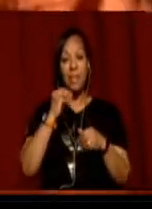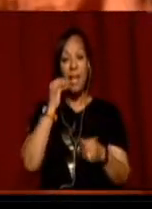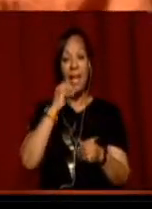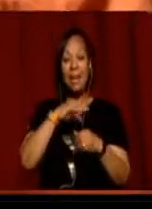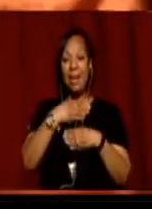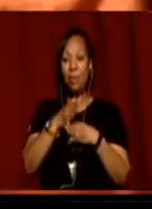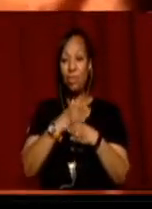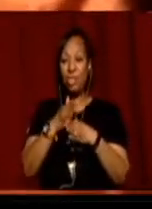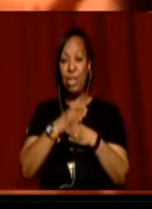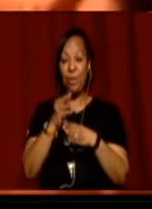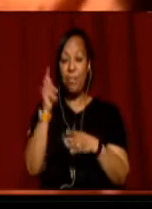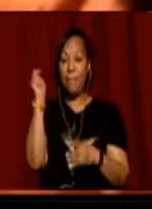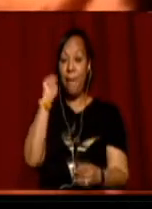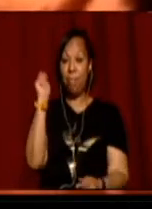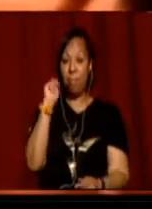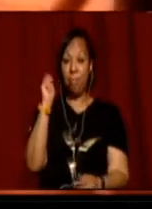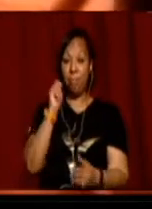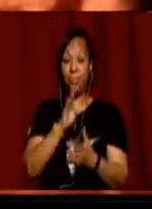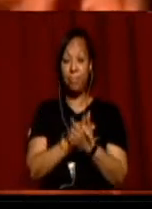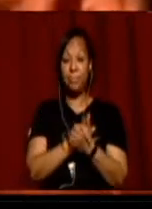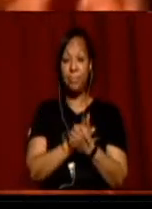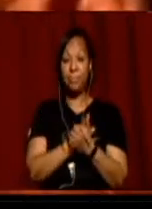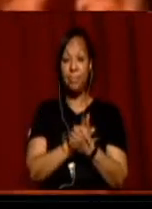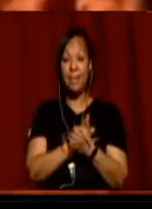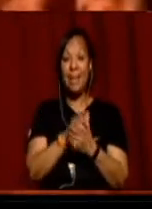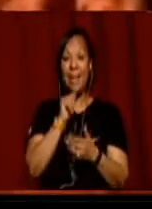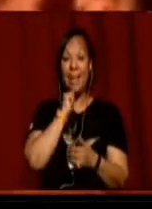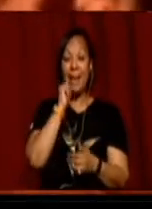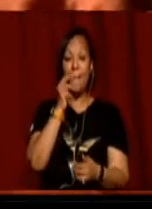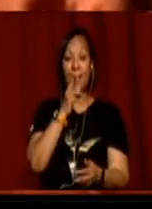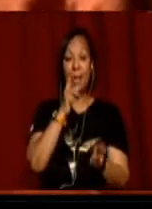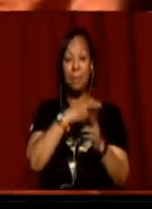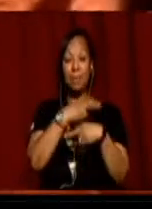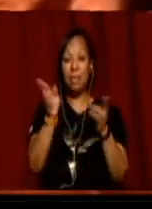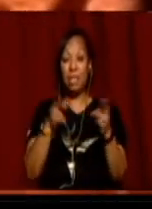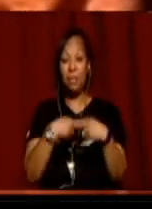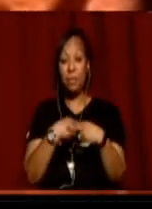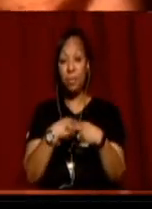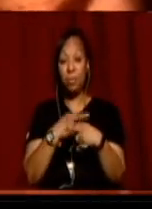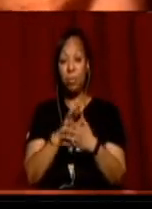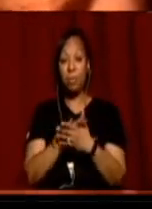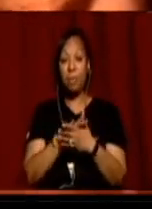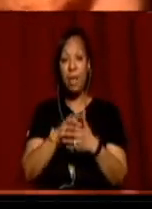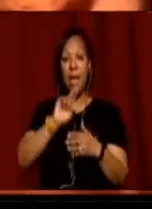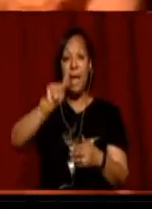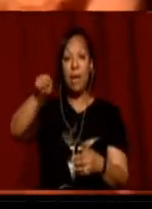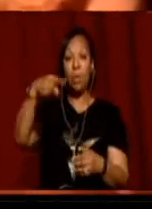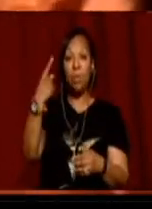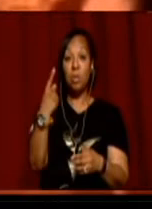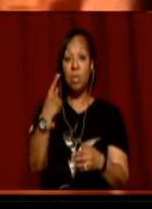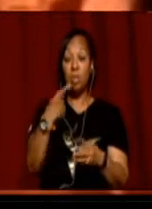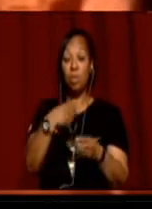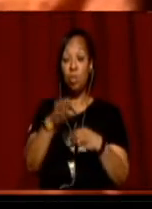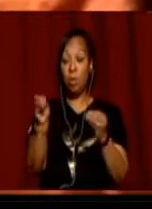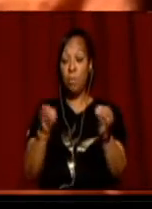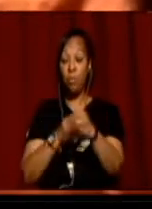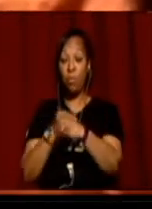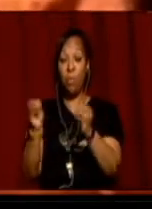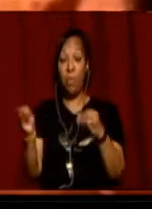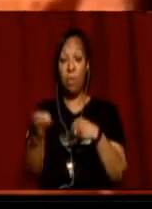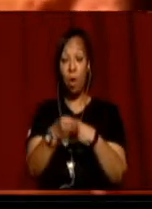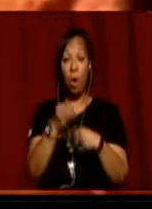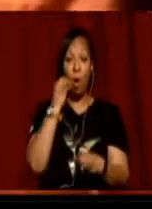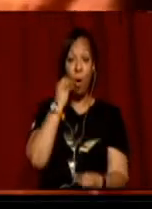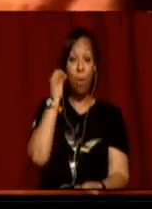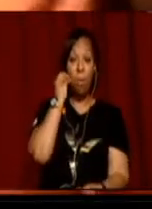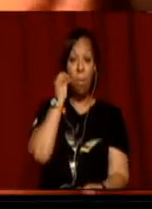that's at all possible, and not being able to leave your room, basically. And quarantine means you can move around your home, but we don't want you